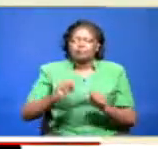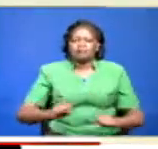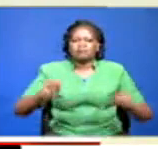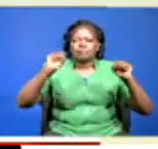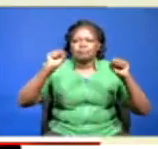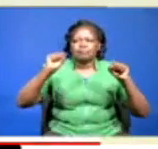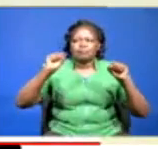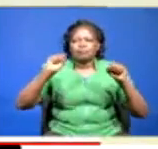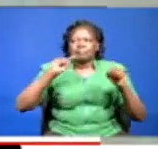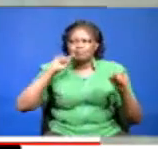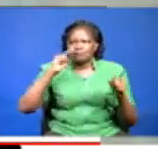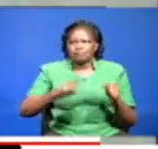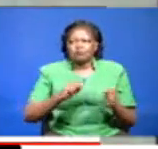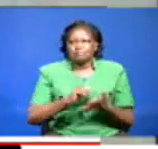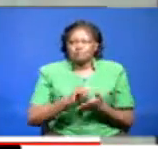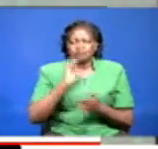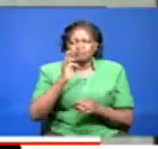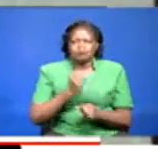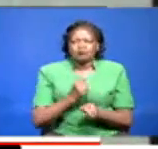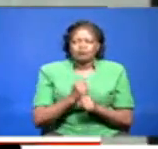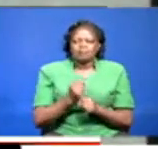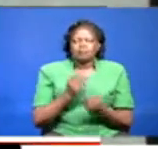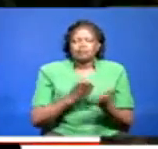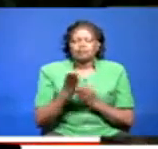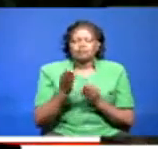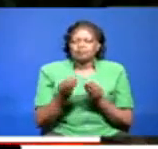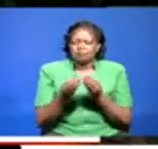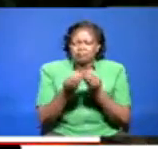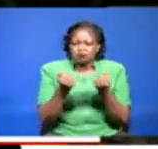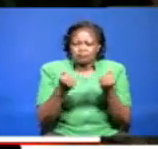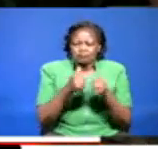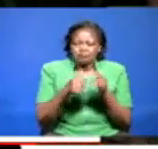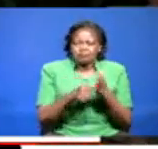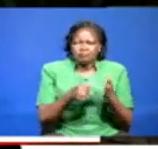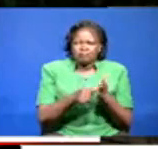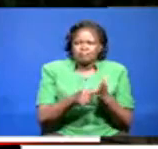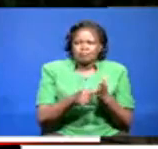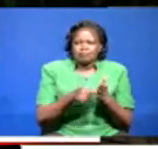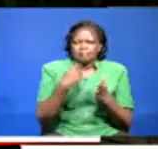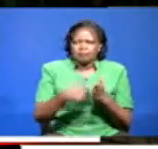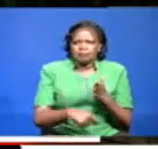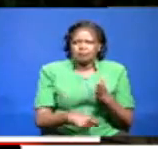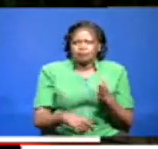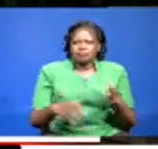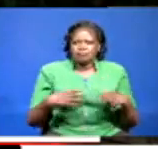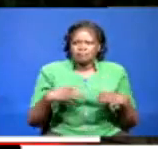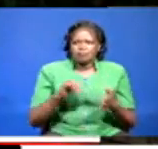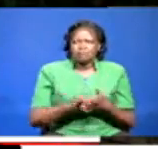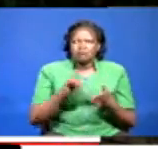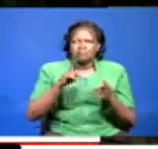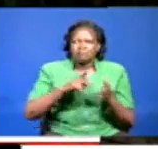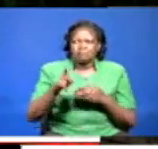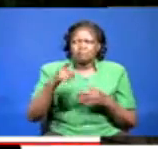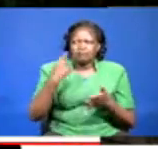Mwaura says this will be done through sealing tax revenue loopholes. So the people who are supposed to be paying the taxes do not